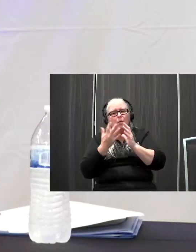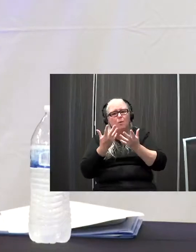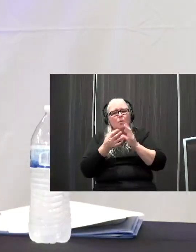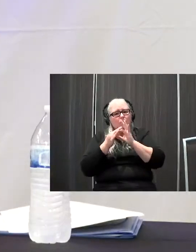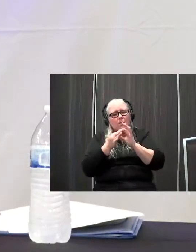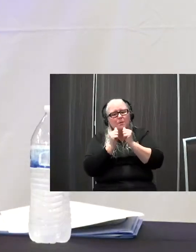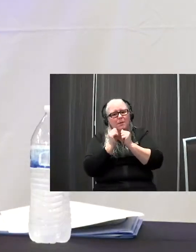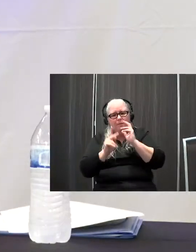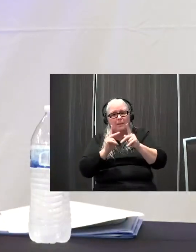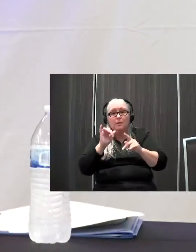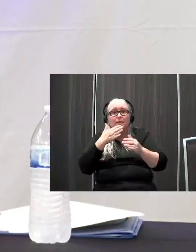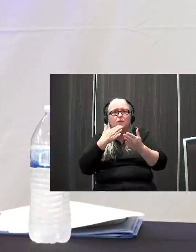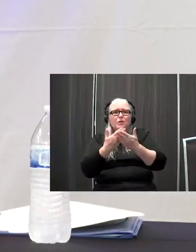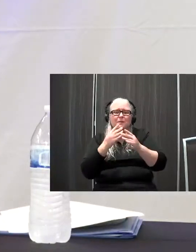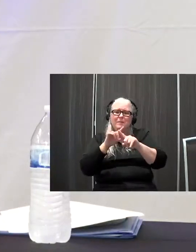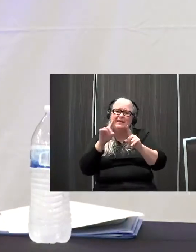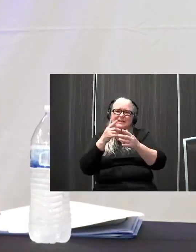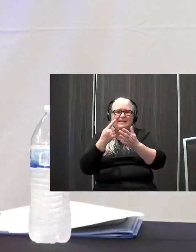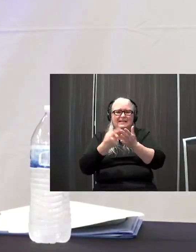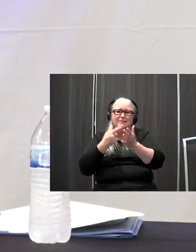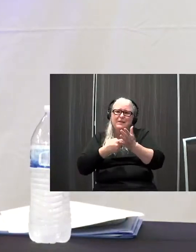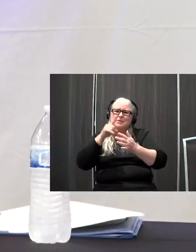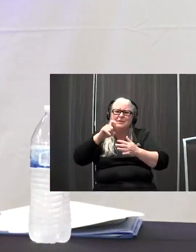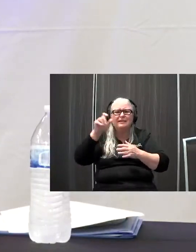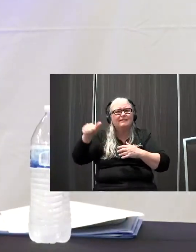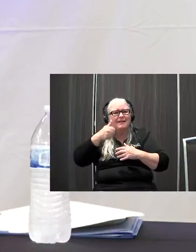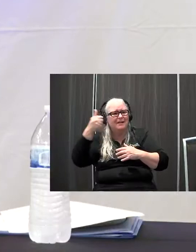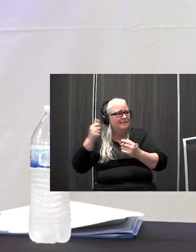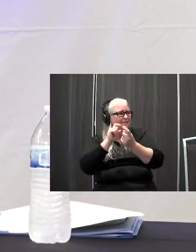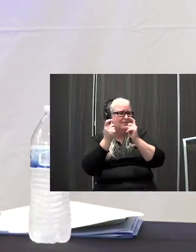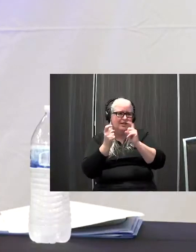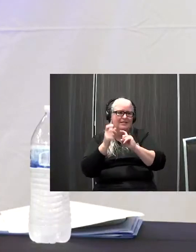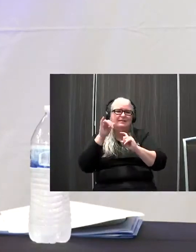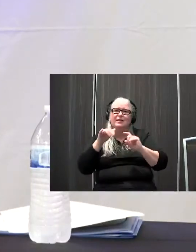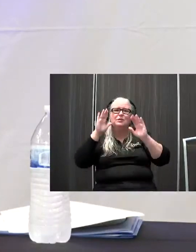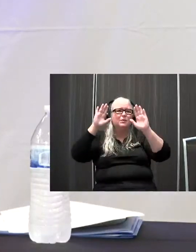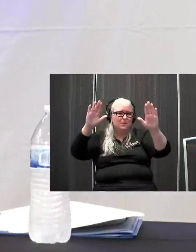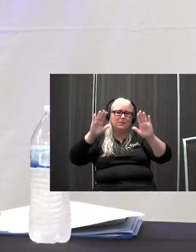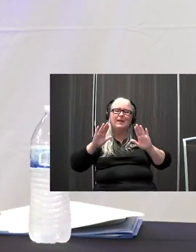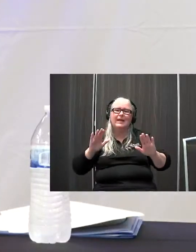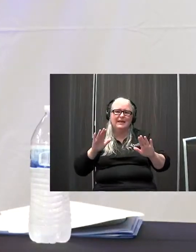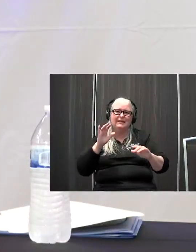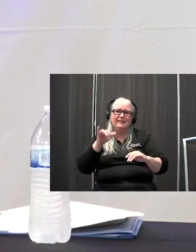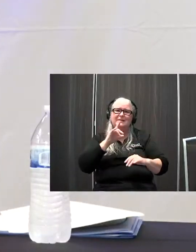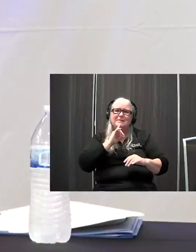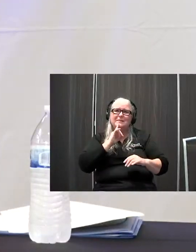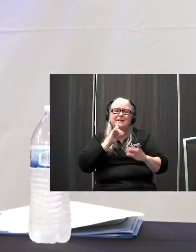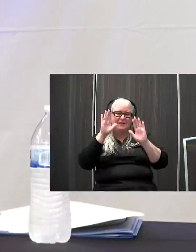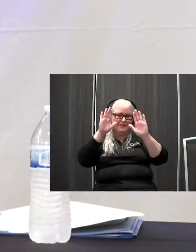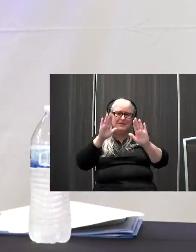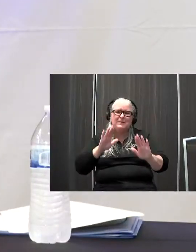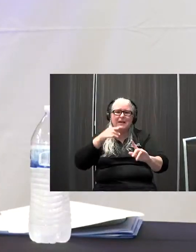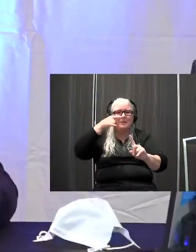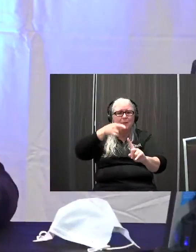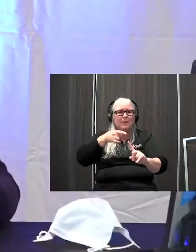might be other changes, and that may not be the case. But That's a great point, you though. know, looking at those things. That is a really great point. So to come